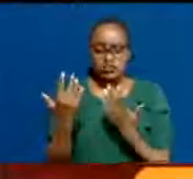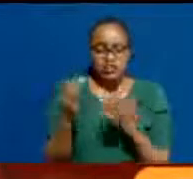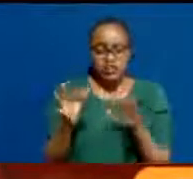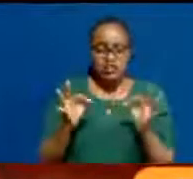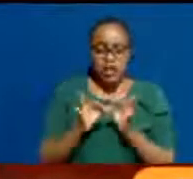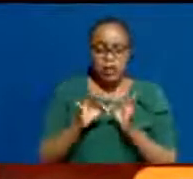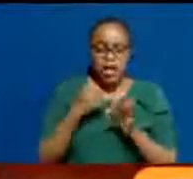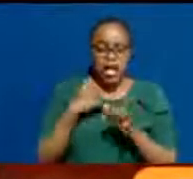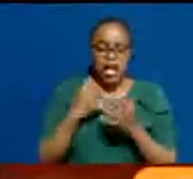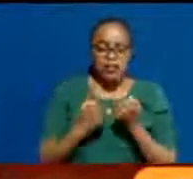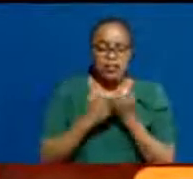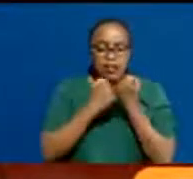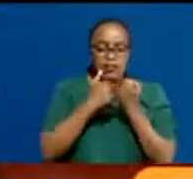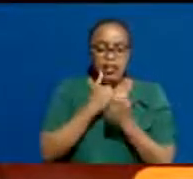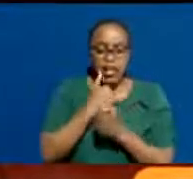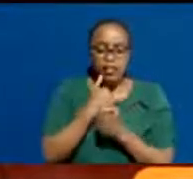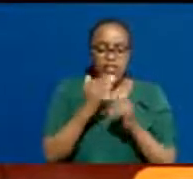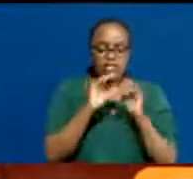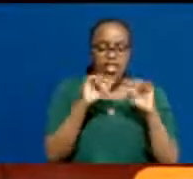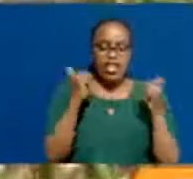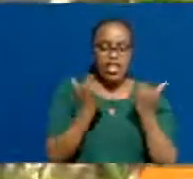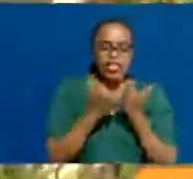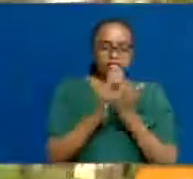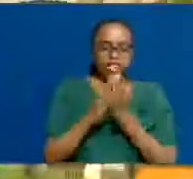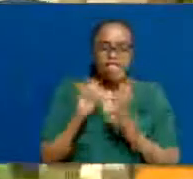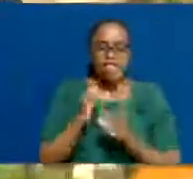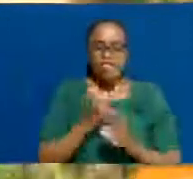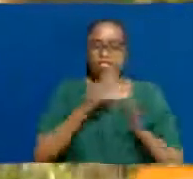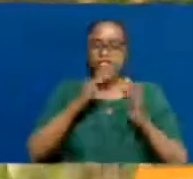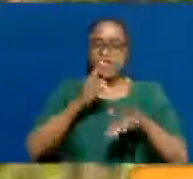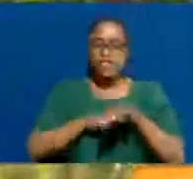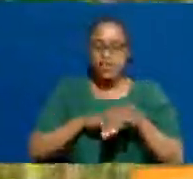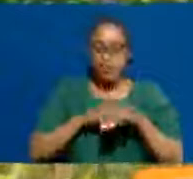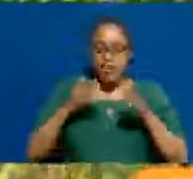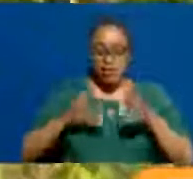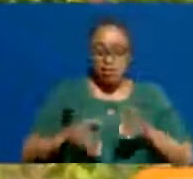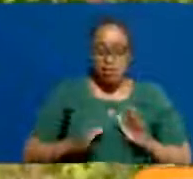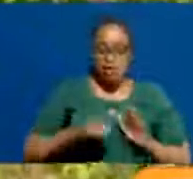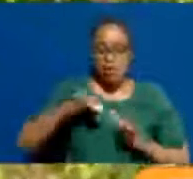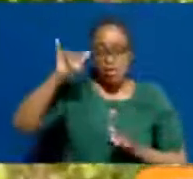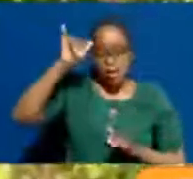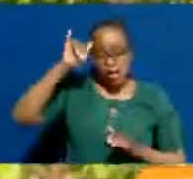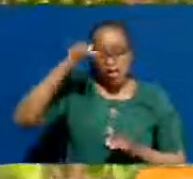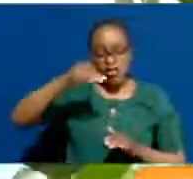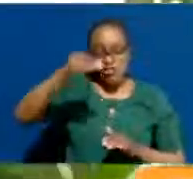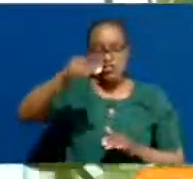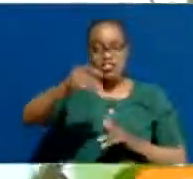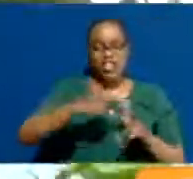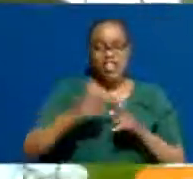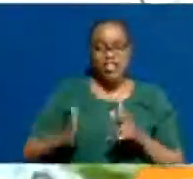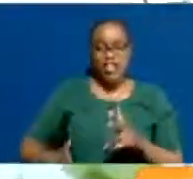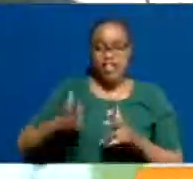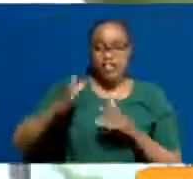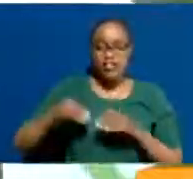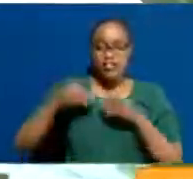According to the agreement between the agents and the senator, once the cow gives birth in future, the calf will be handed over